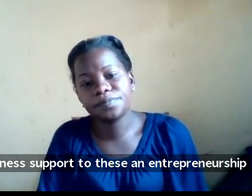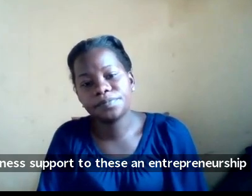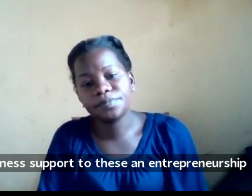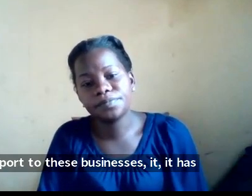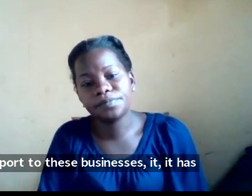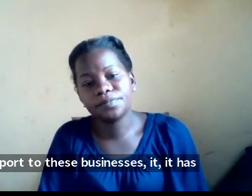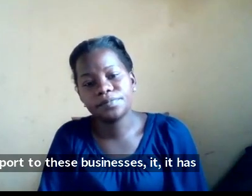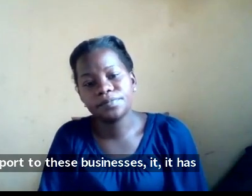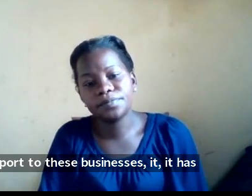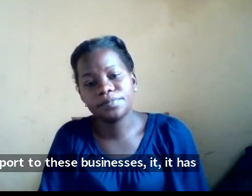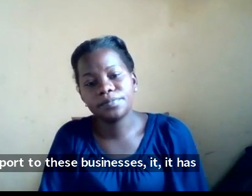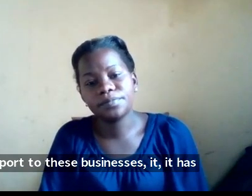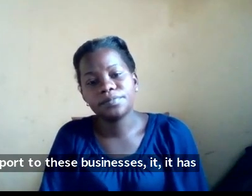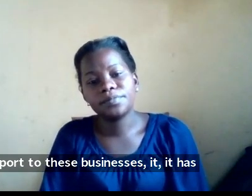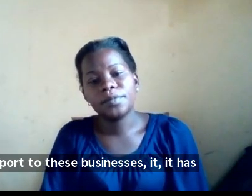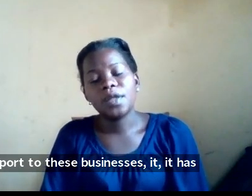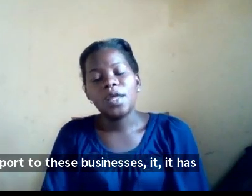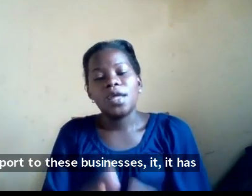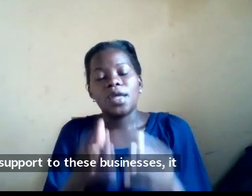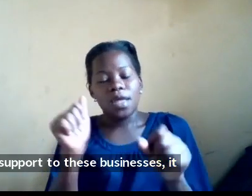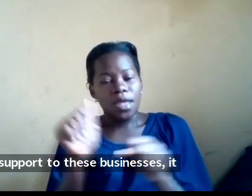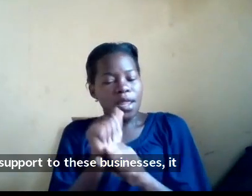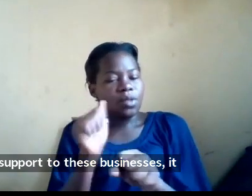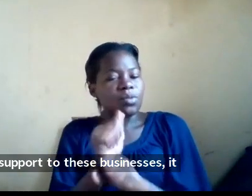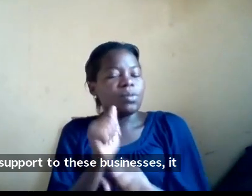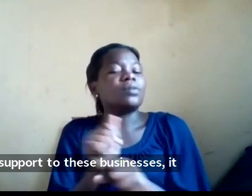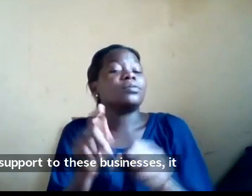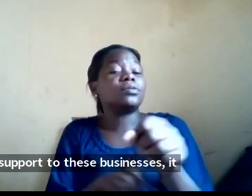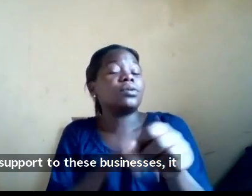It has run several calls.